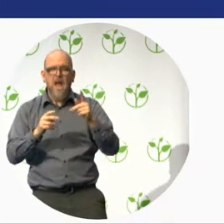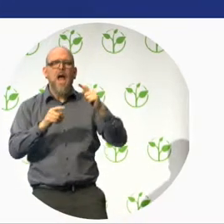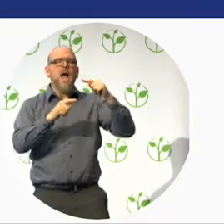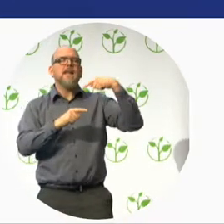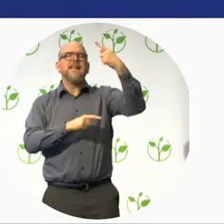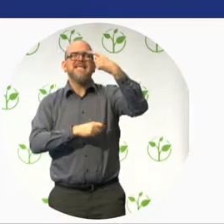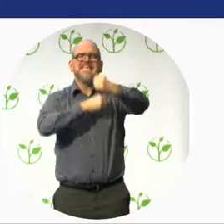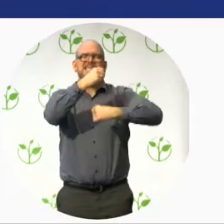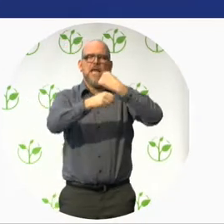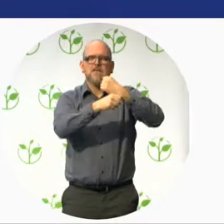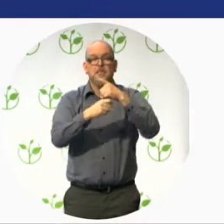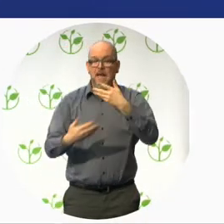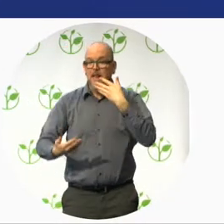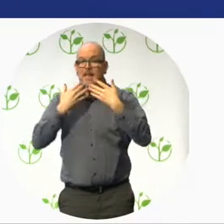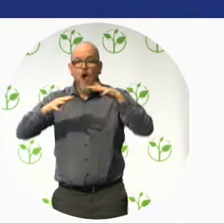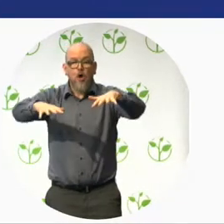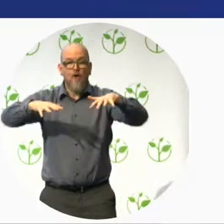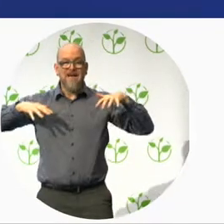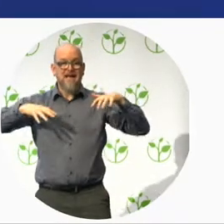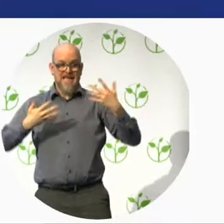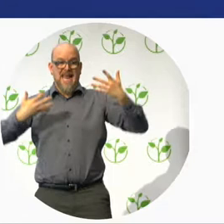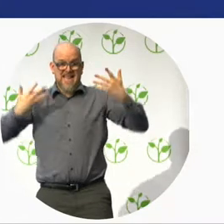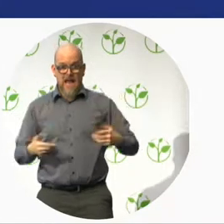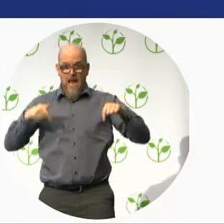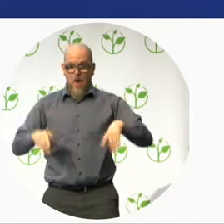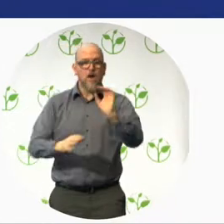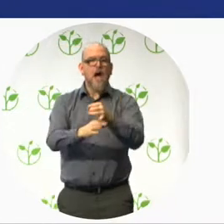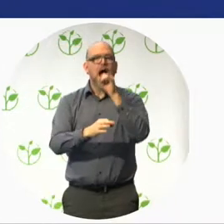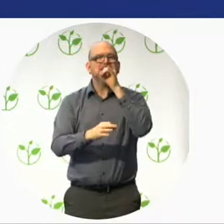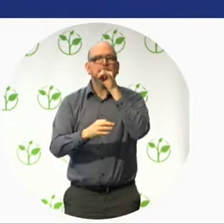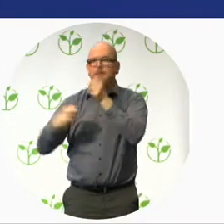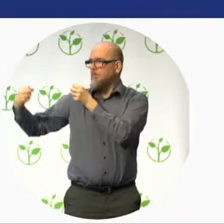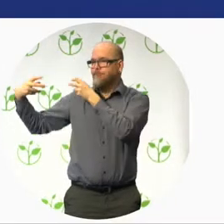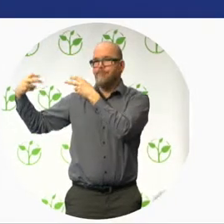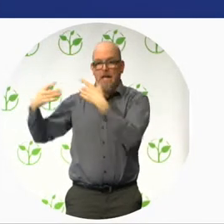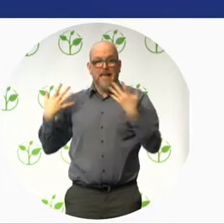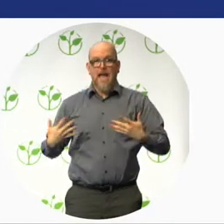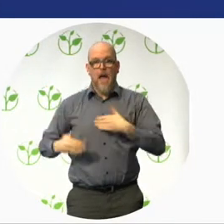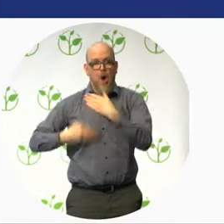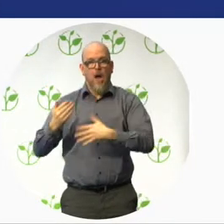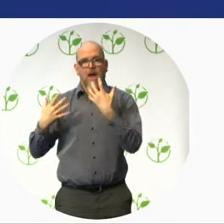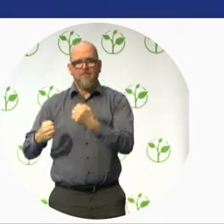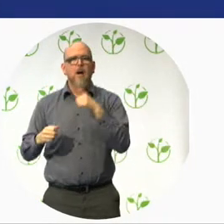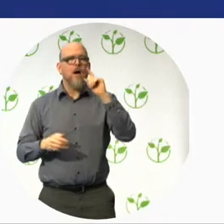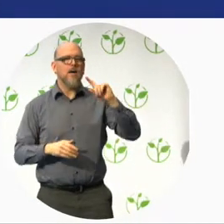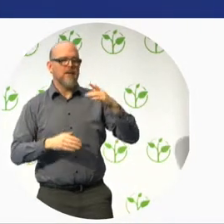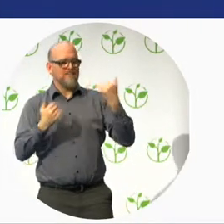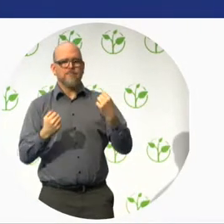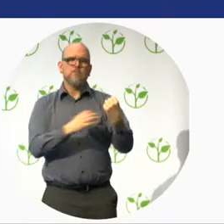when some of the content is pre-scripted, but right now we're specializing in shows and entertainment.